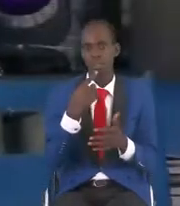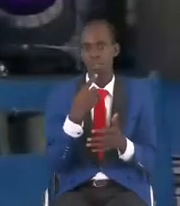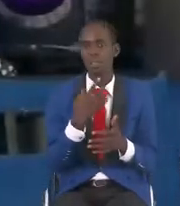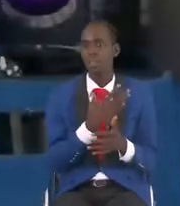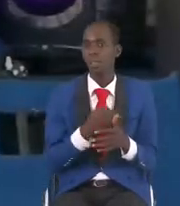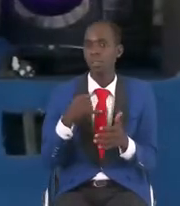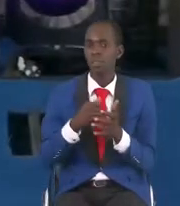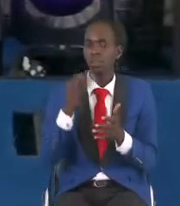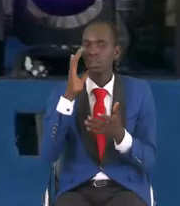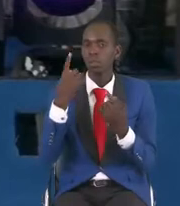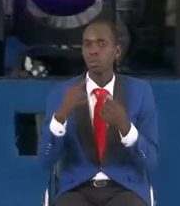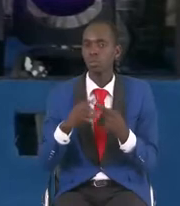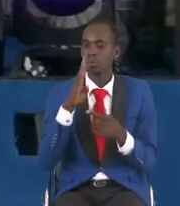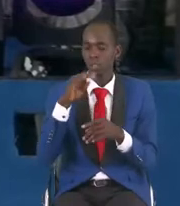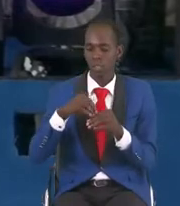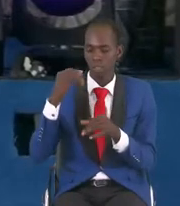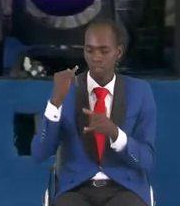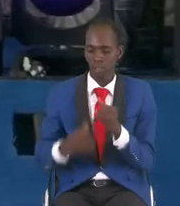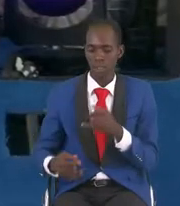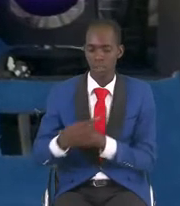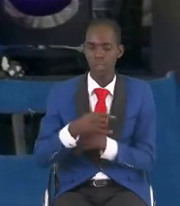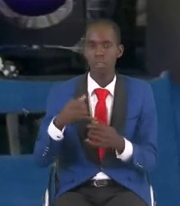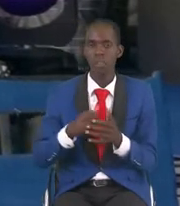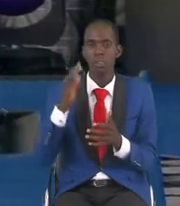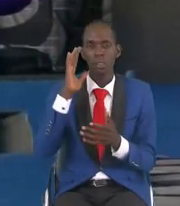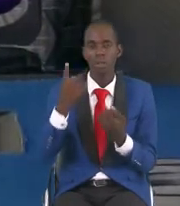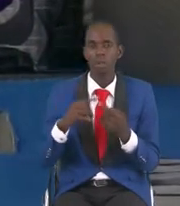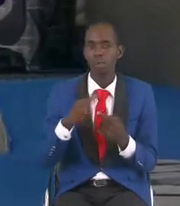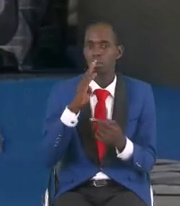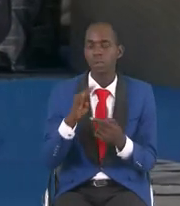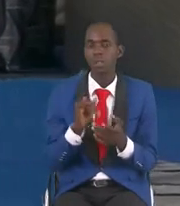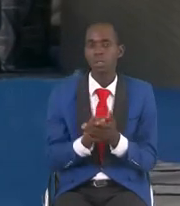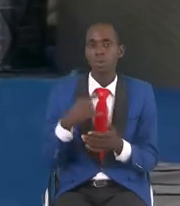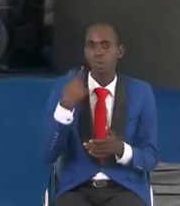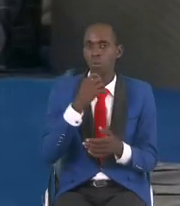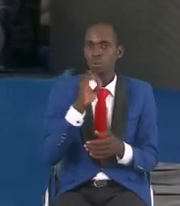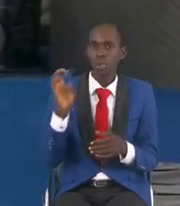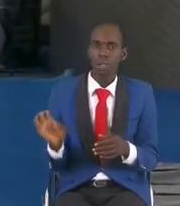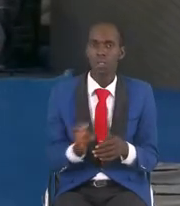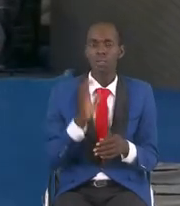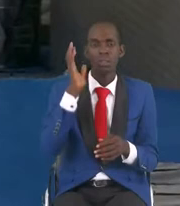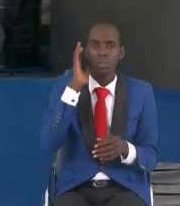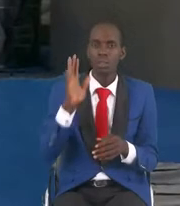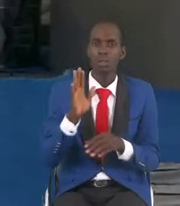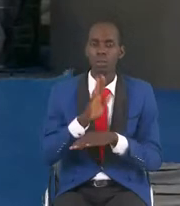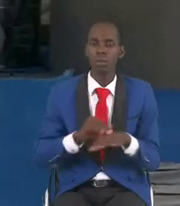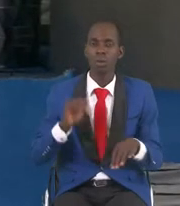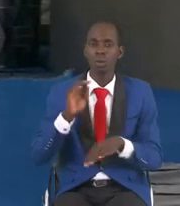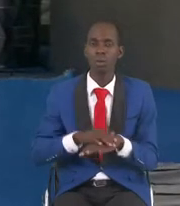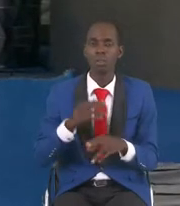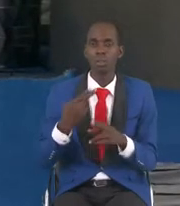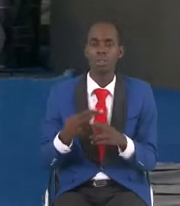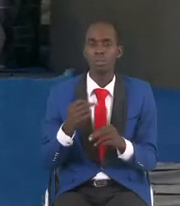to pass in the last days, it shall come to pass that whosoever shall call on the name of